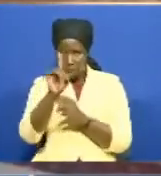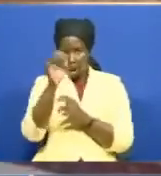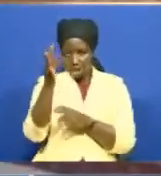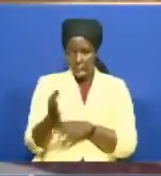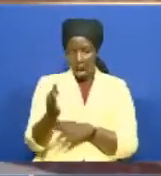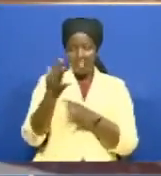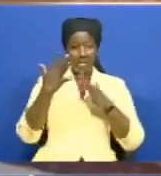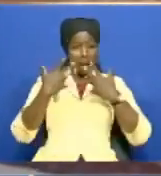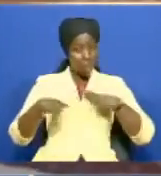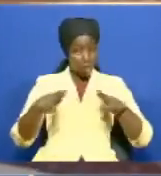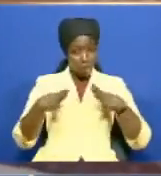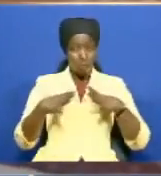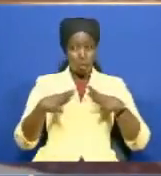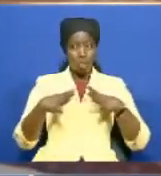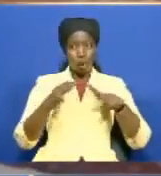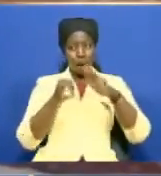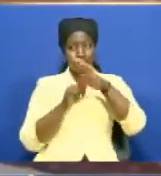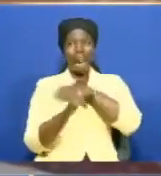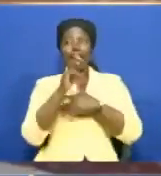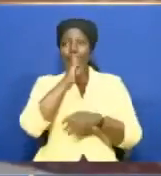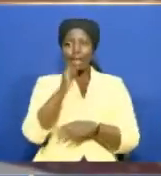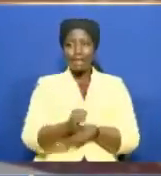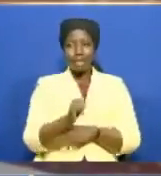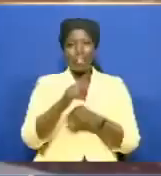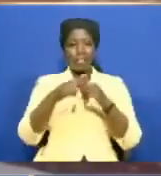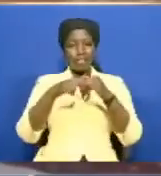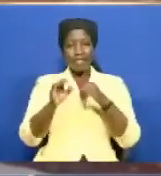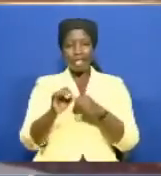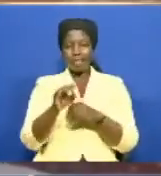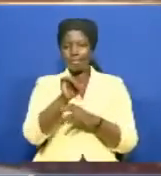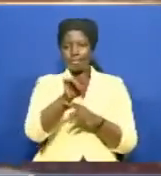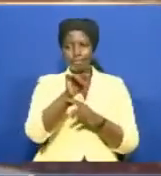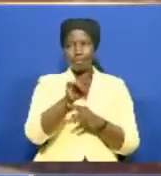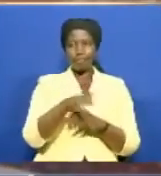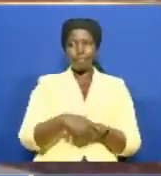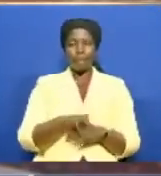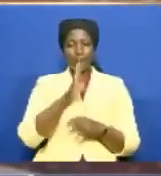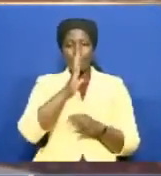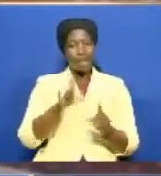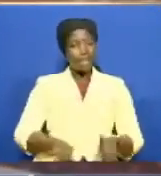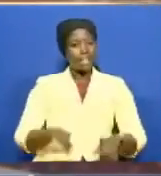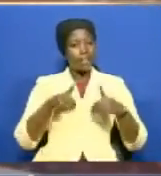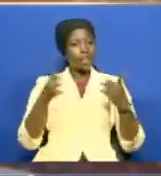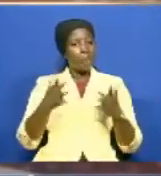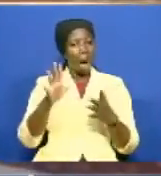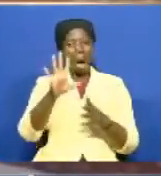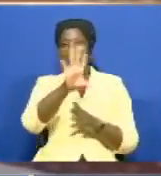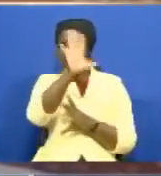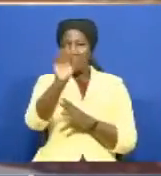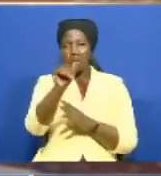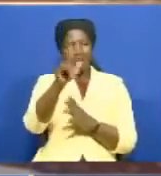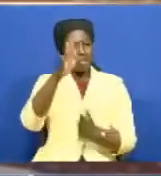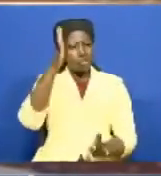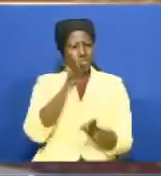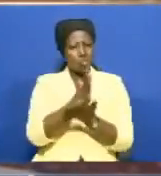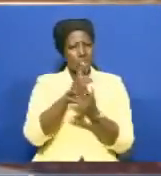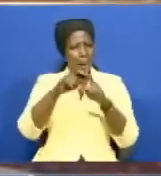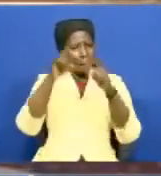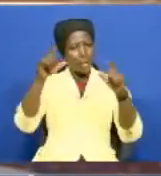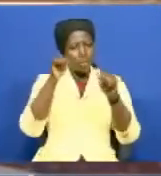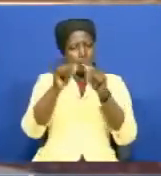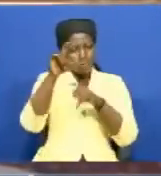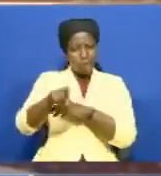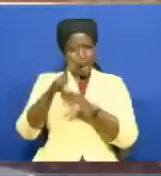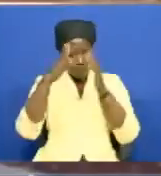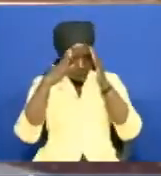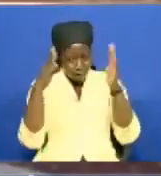people under the age of 30 will be living in Africa. And this is a huge fact that we should pay attention to